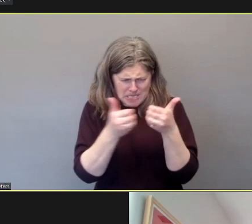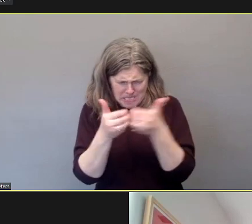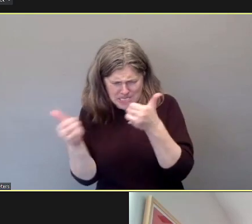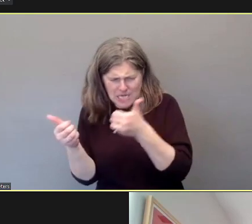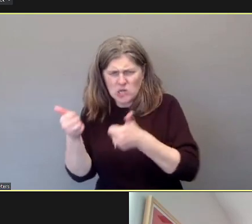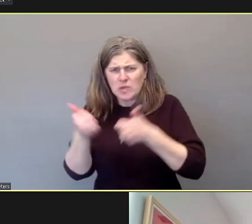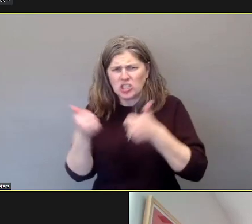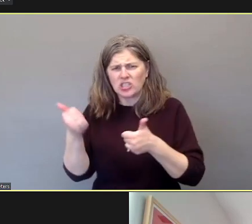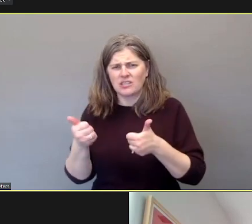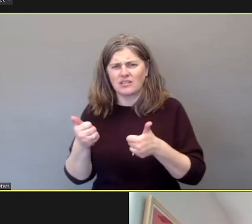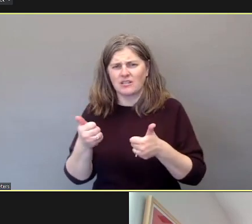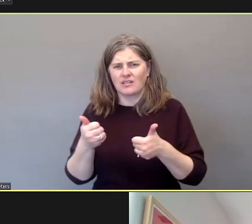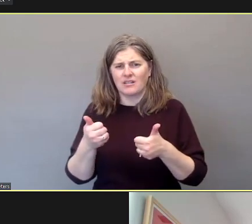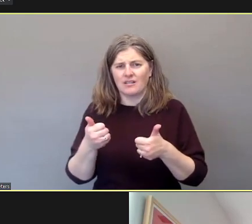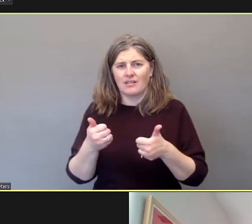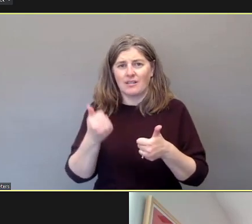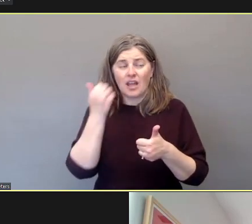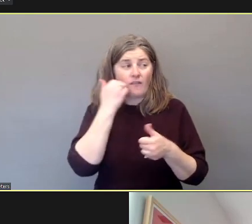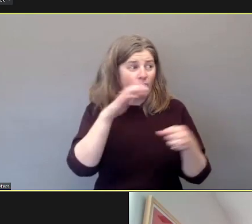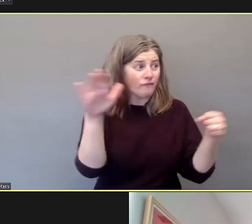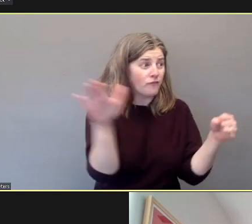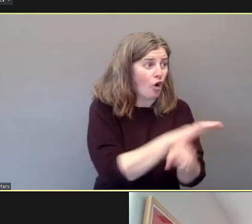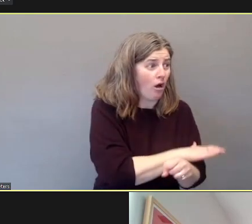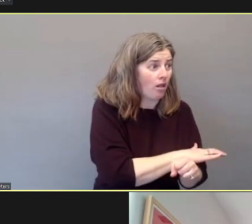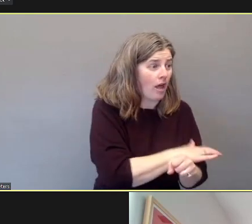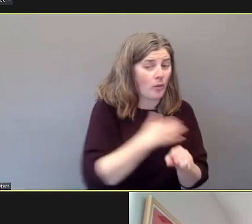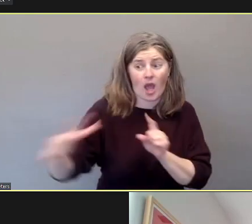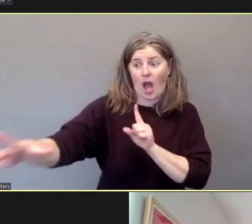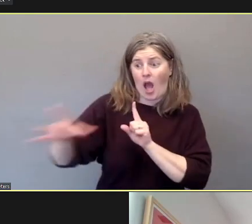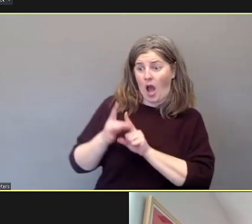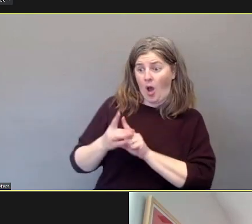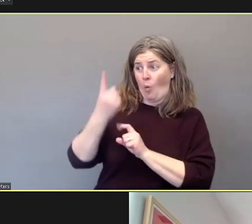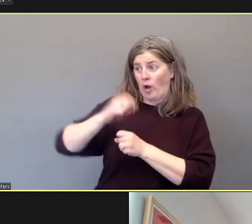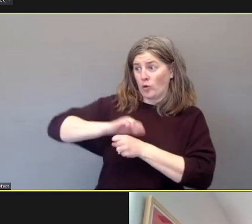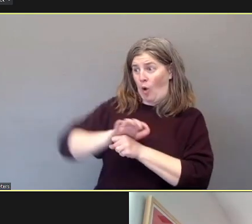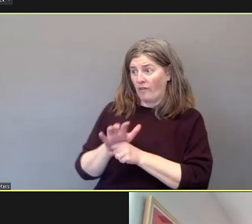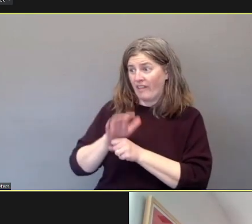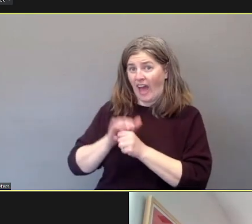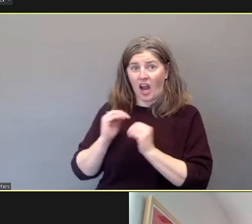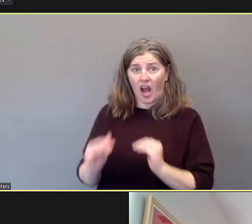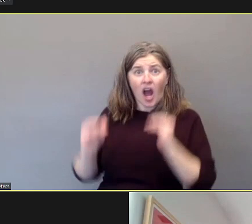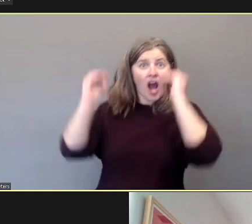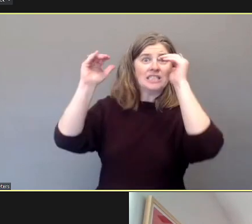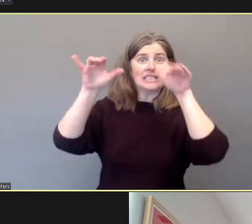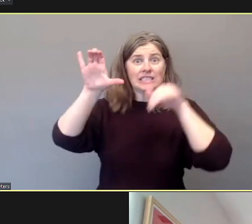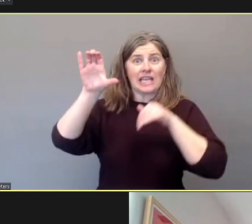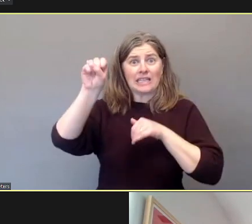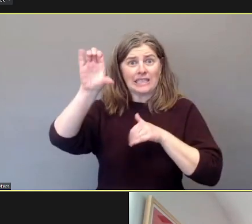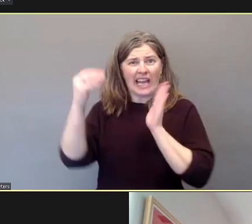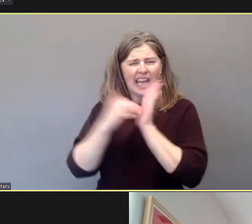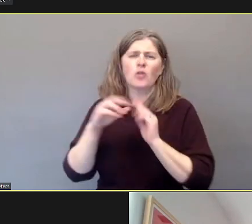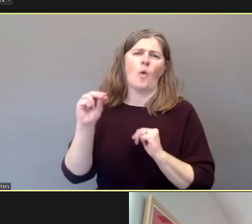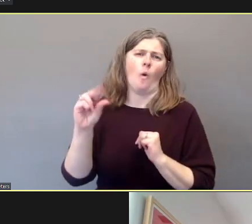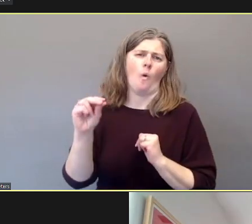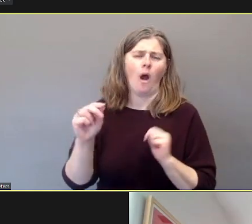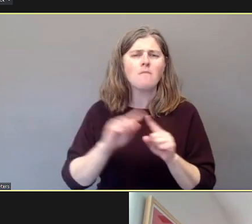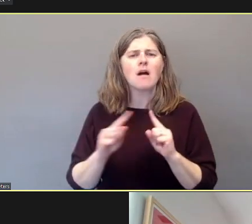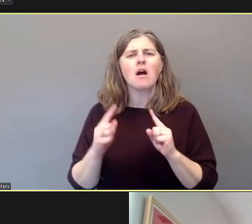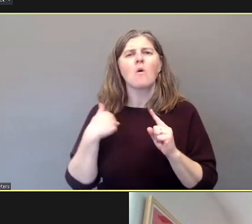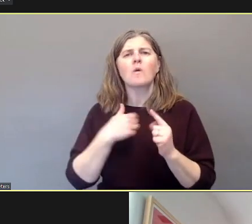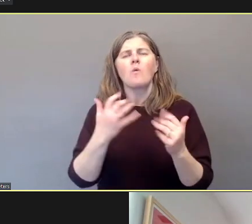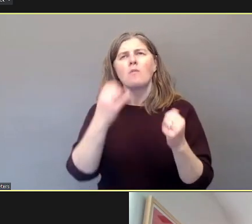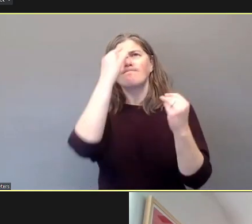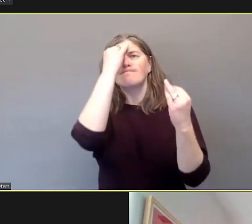if they were already full and you had one COVID patient, would that be crisis standards of care? No. So I think one of the things we want to